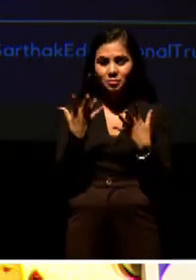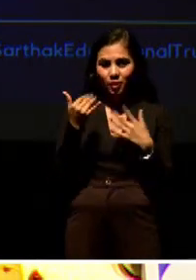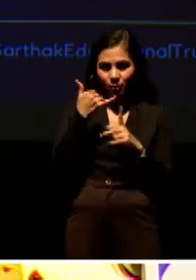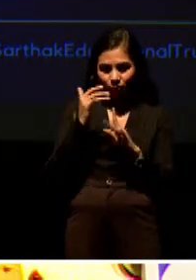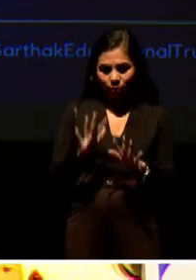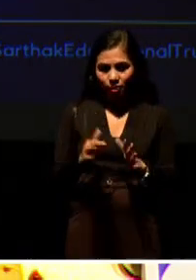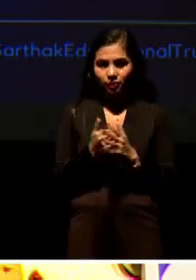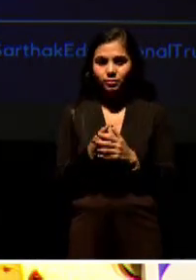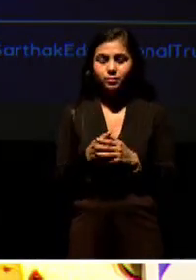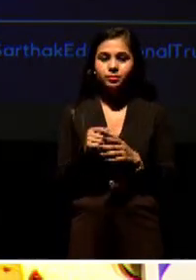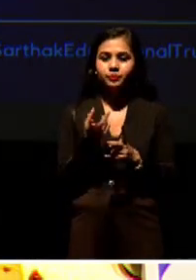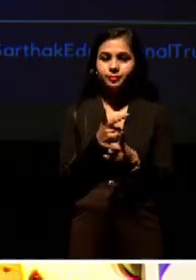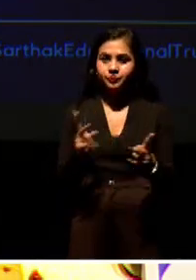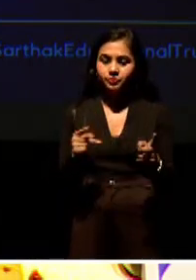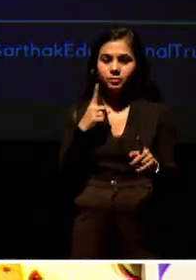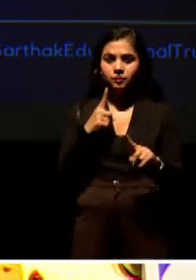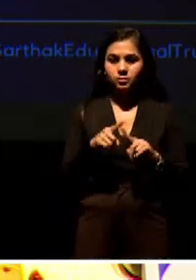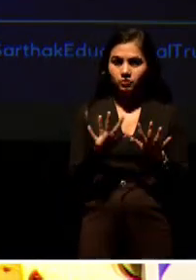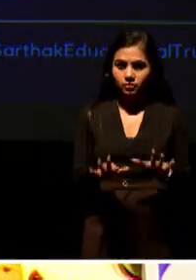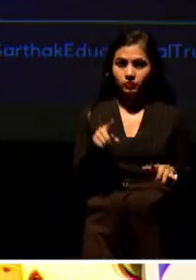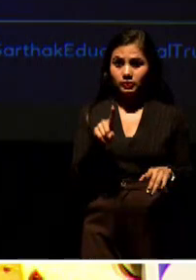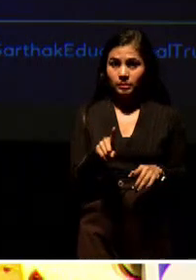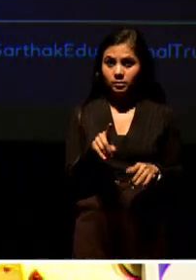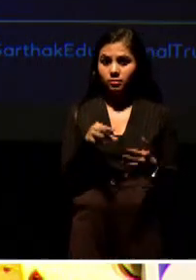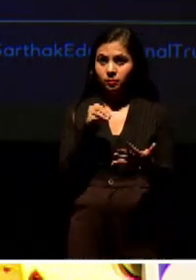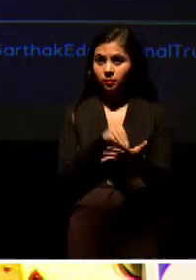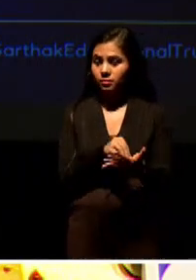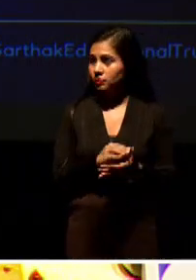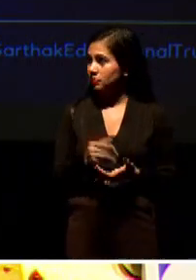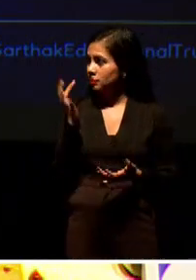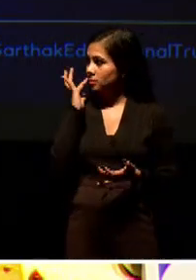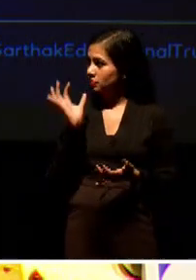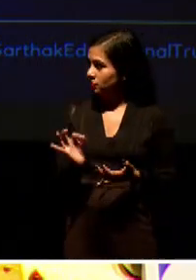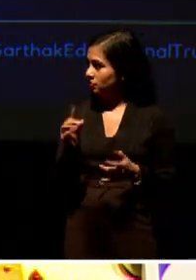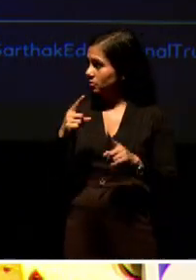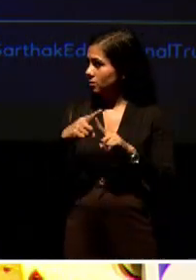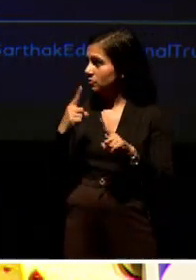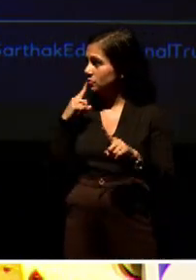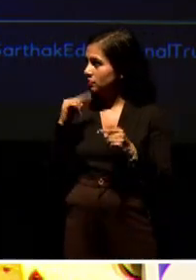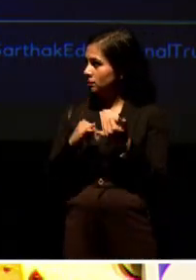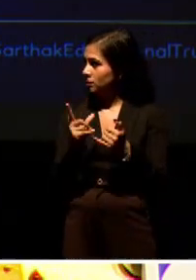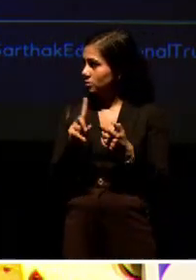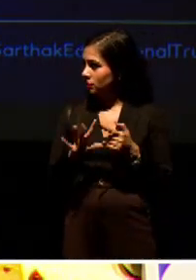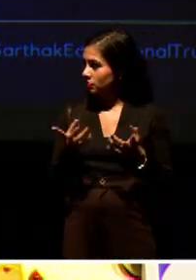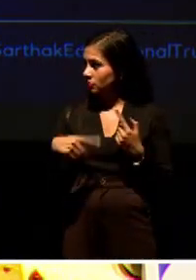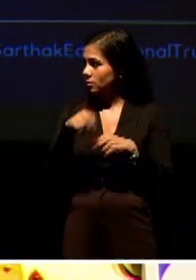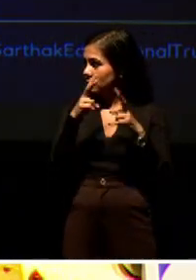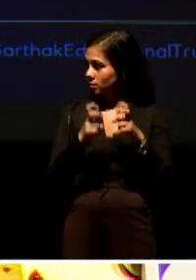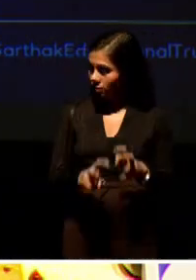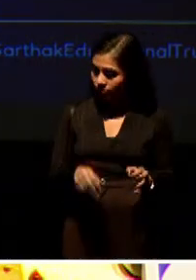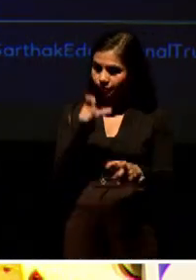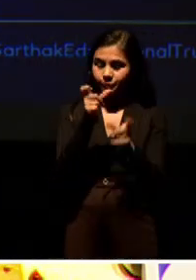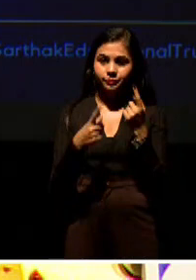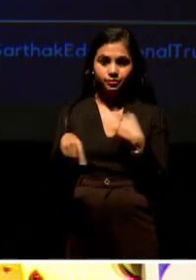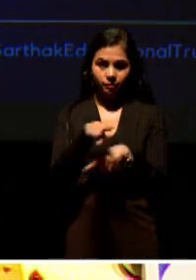a lot of IPs are there, but this is one of the important issues which I think all researchers,